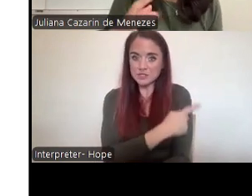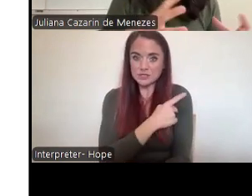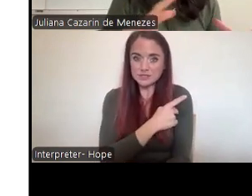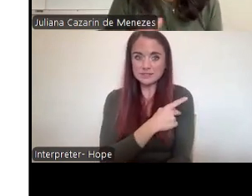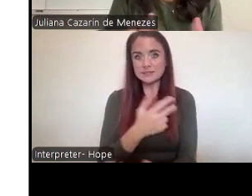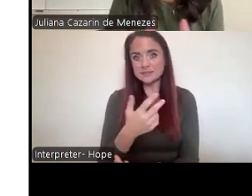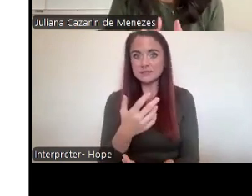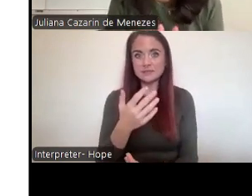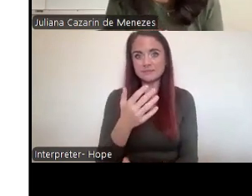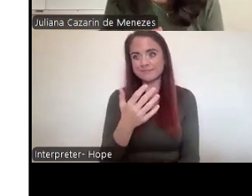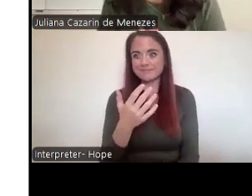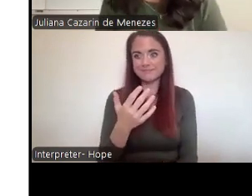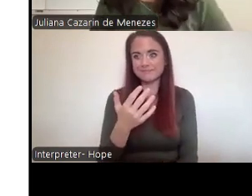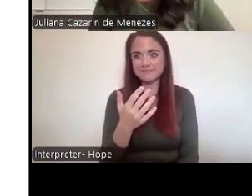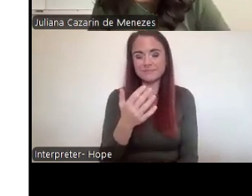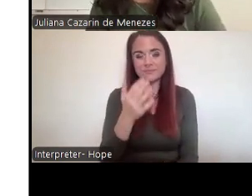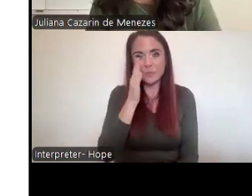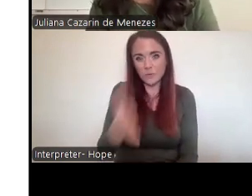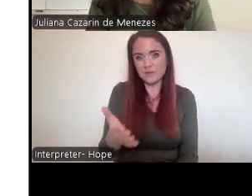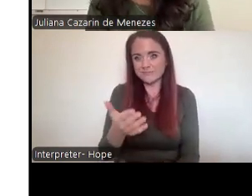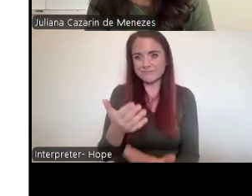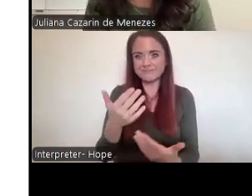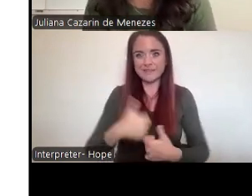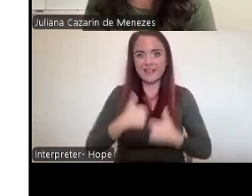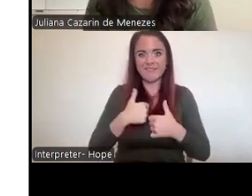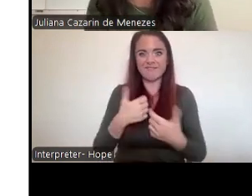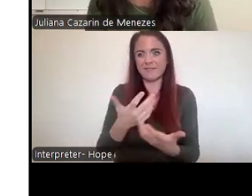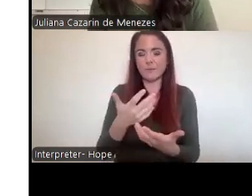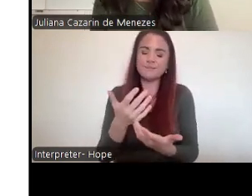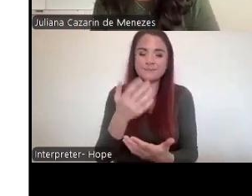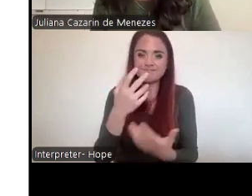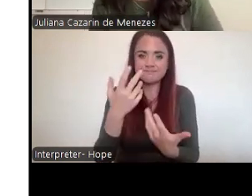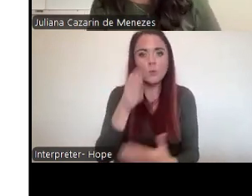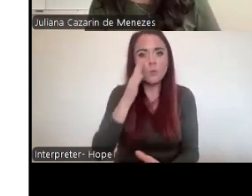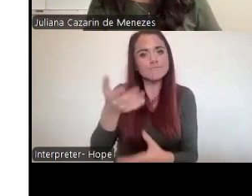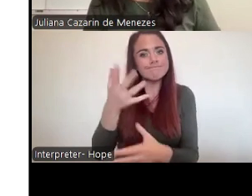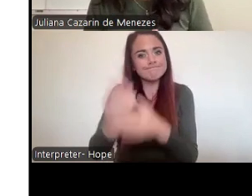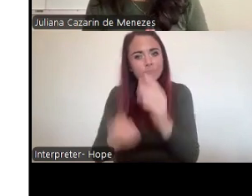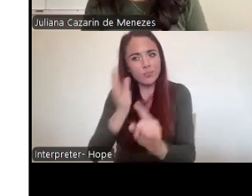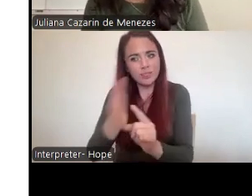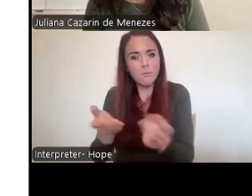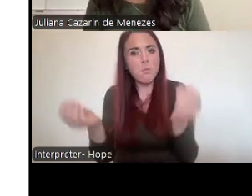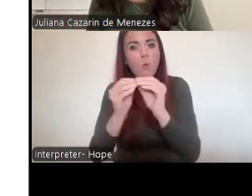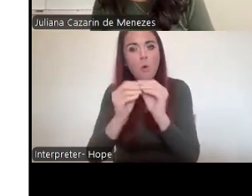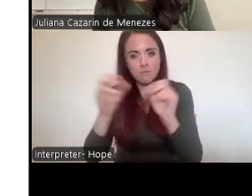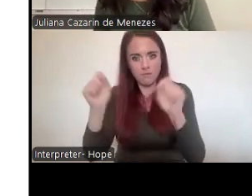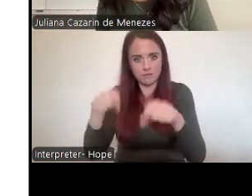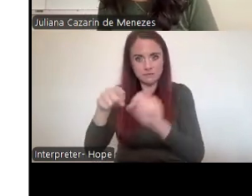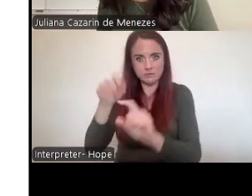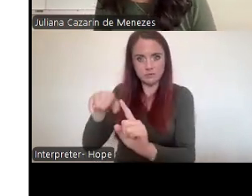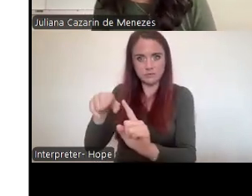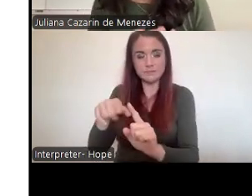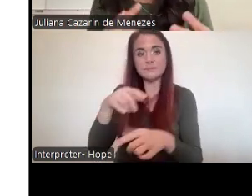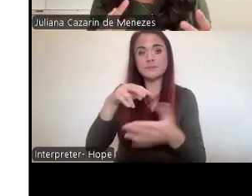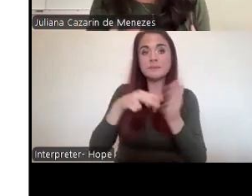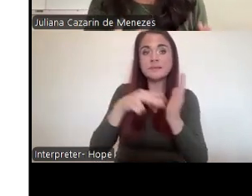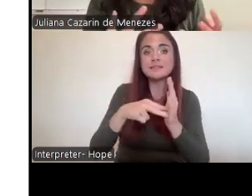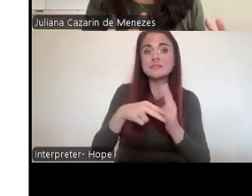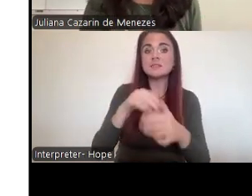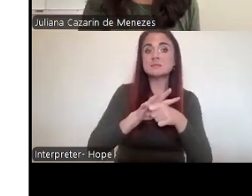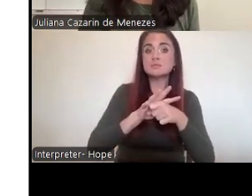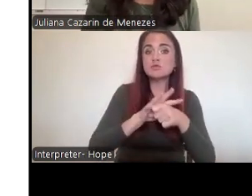less, like shorter. So the conclusion of that is that BMAL1 is suppressed in lung adenocarcinoma,